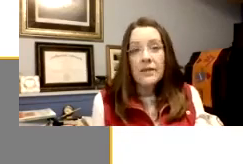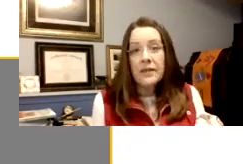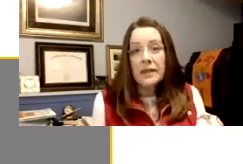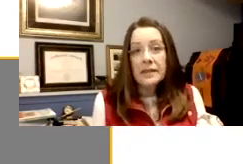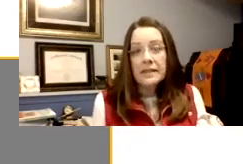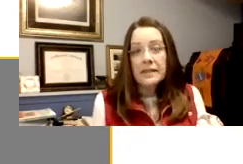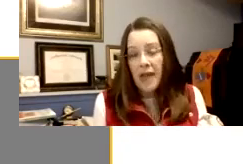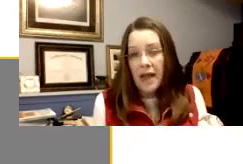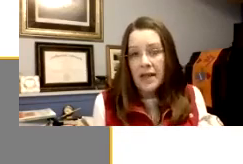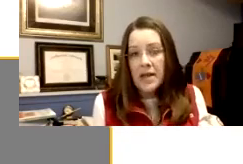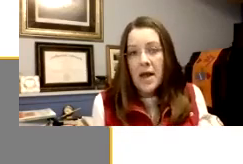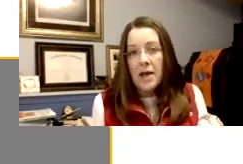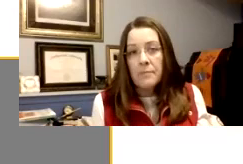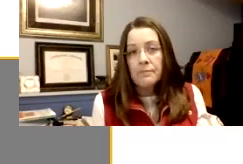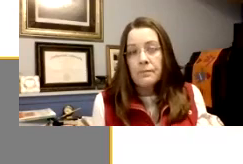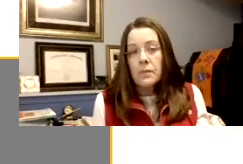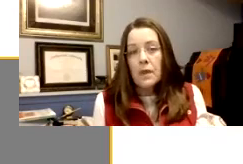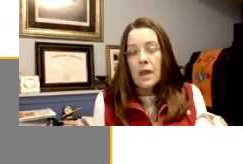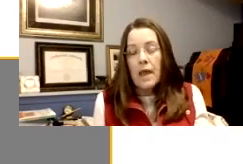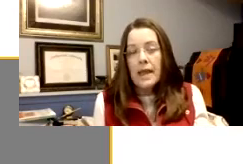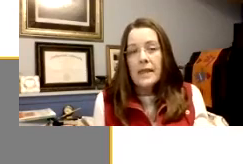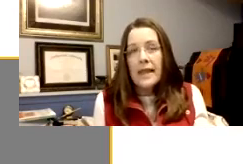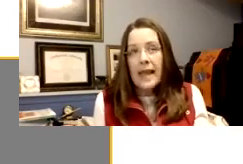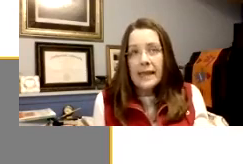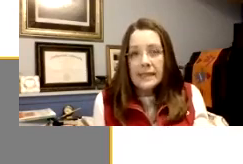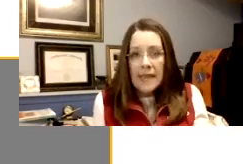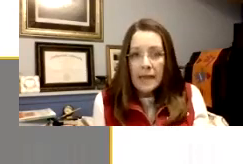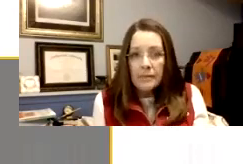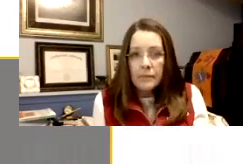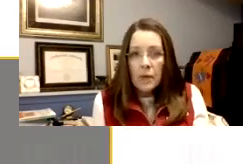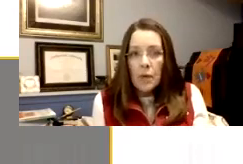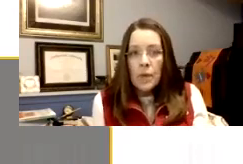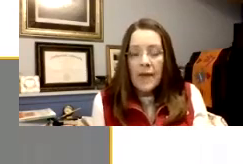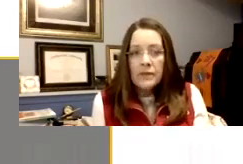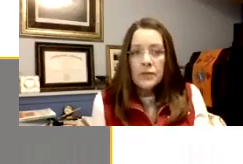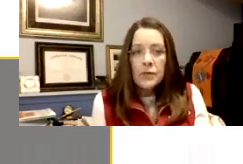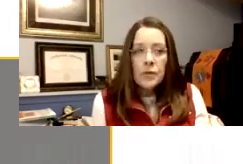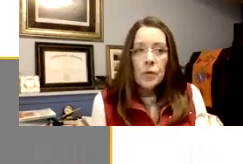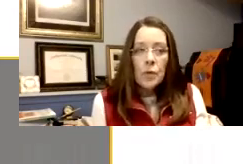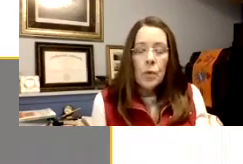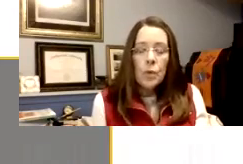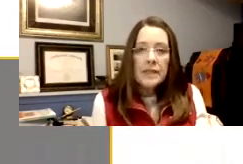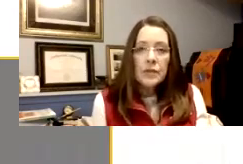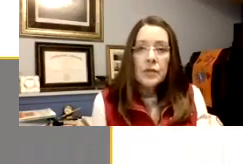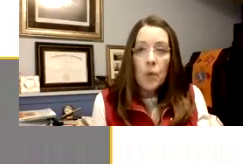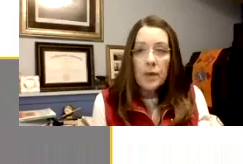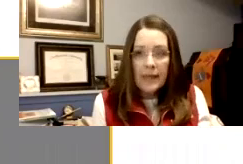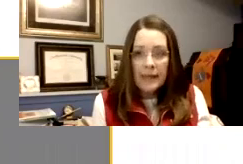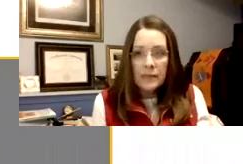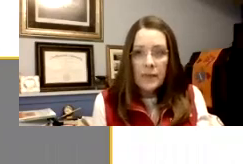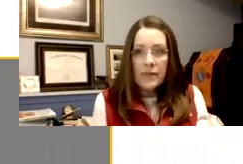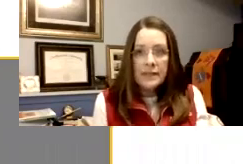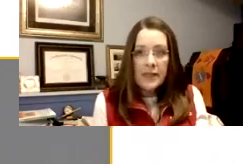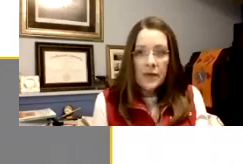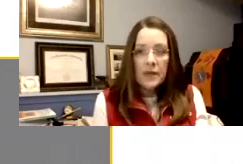if it's CVI. And I think anytime we have a student whose needs are so complex,